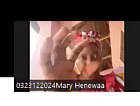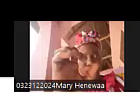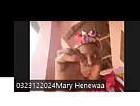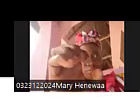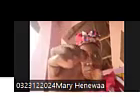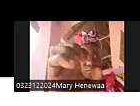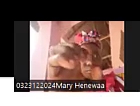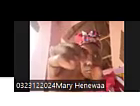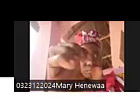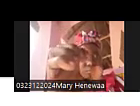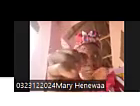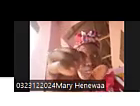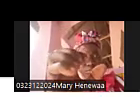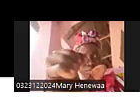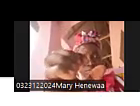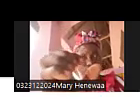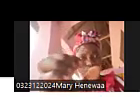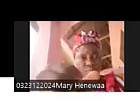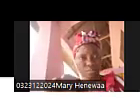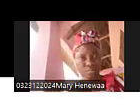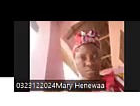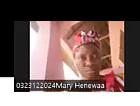L-I-K-E. Good.